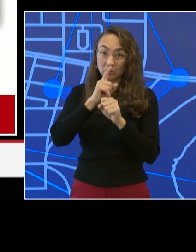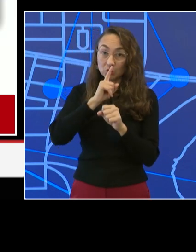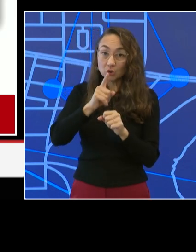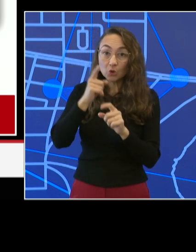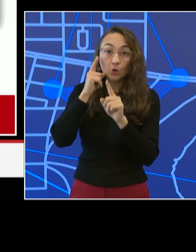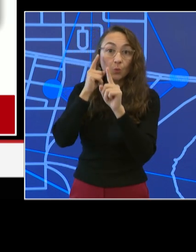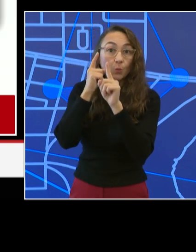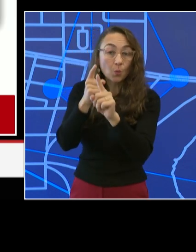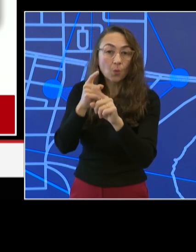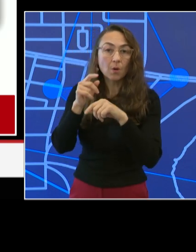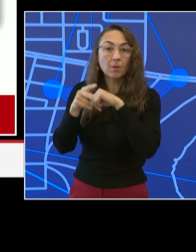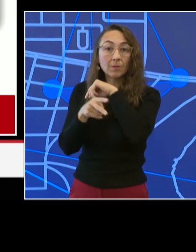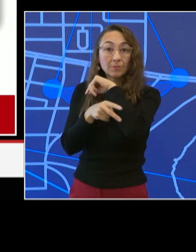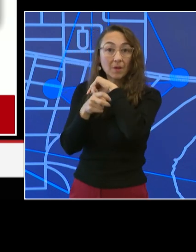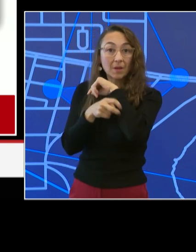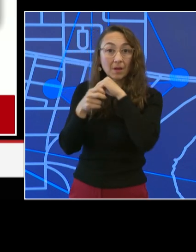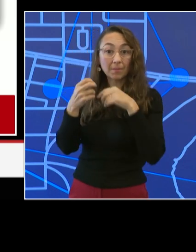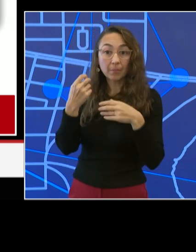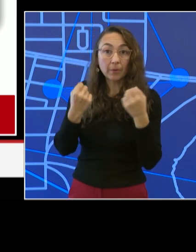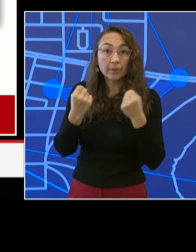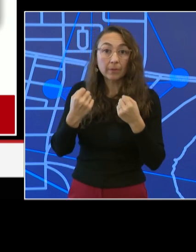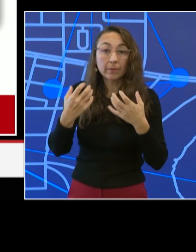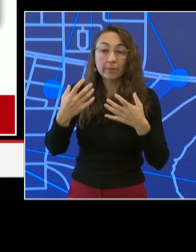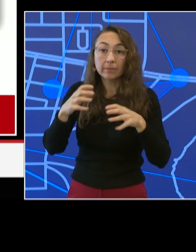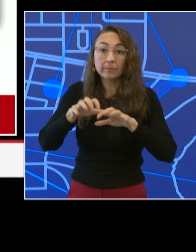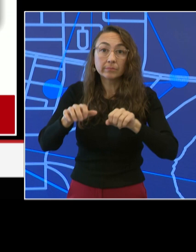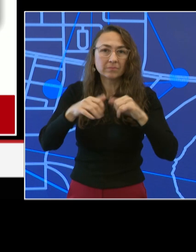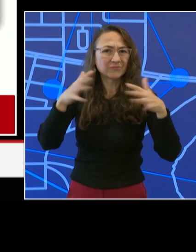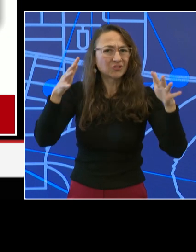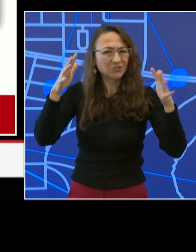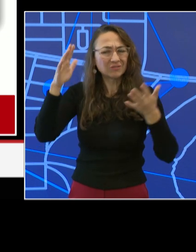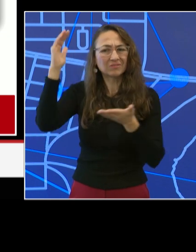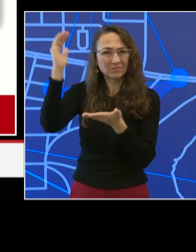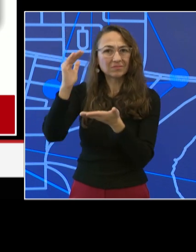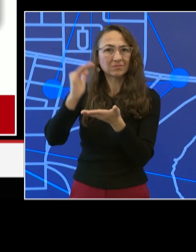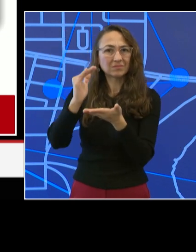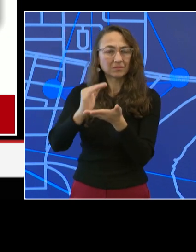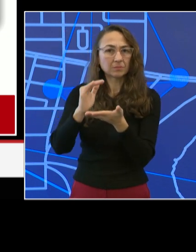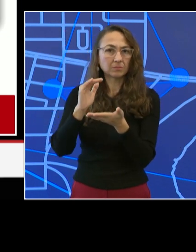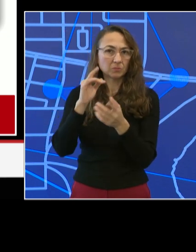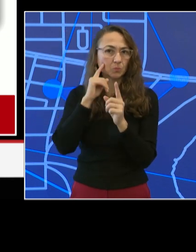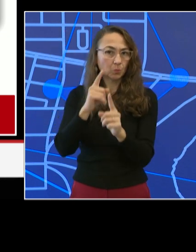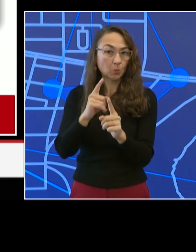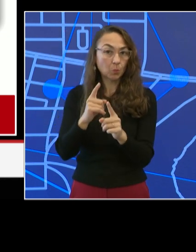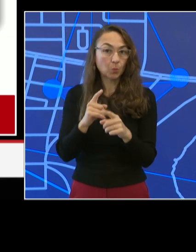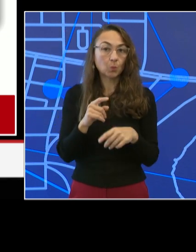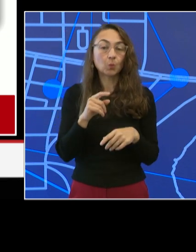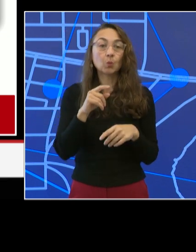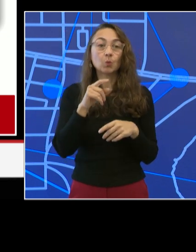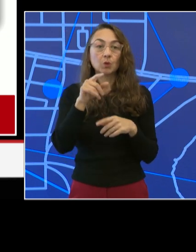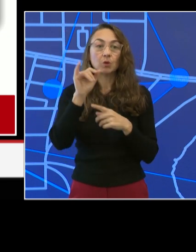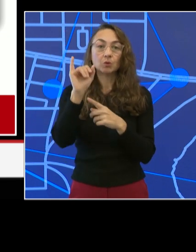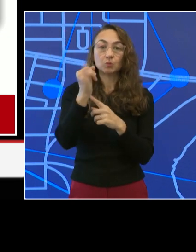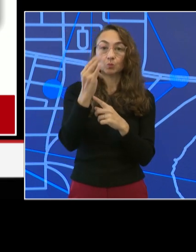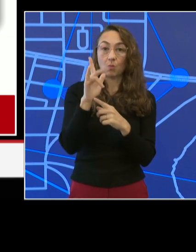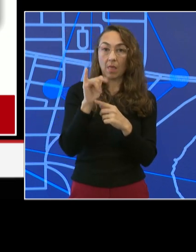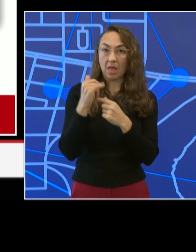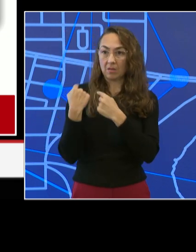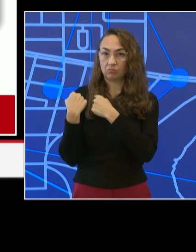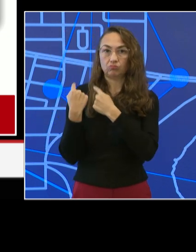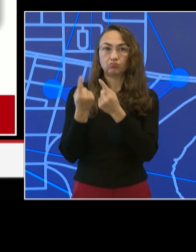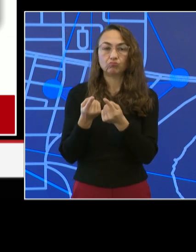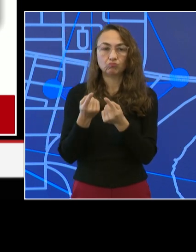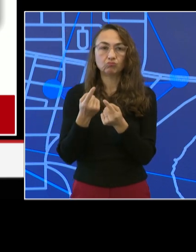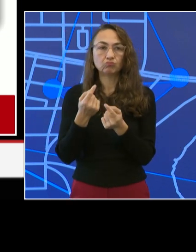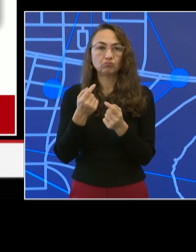across our city. Since launching this initiative in July, RSI has made over 563 arrests, recovered more